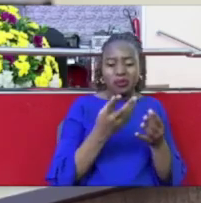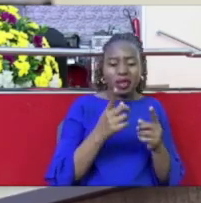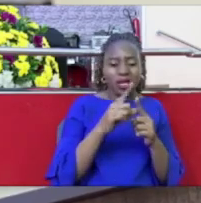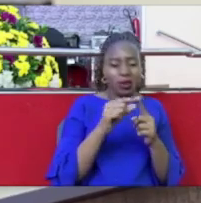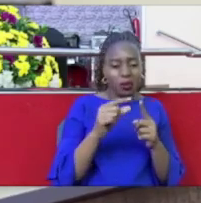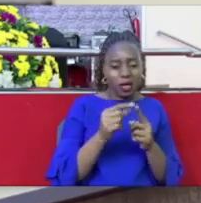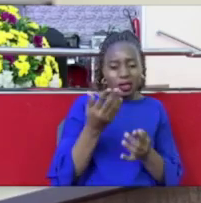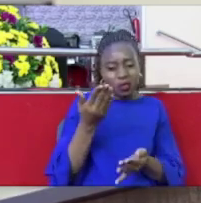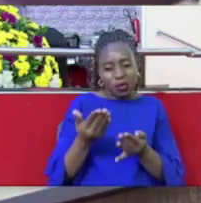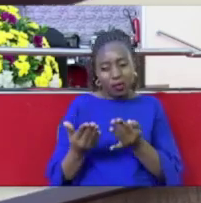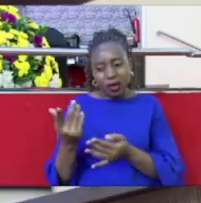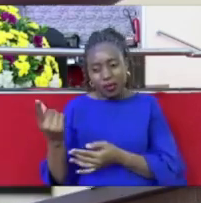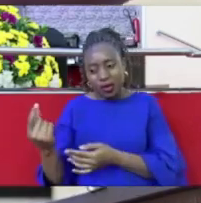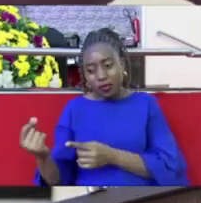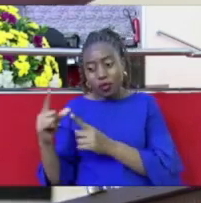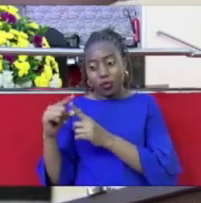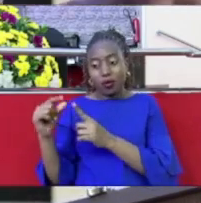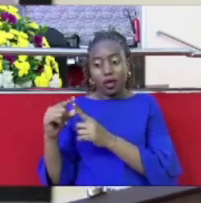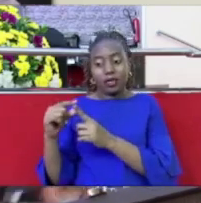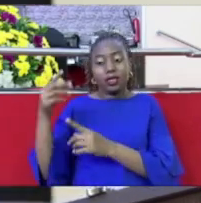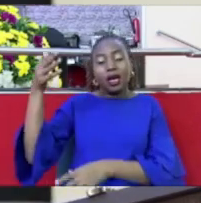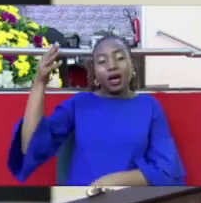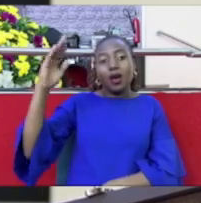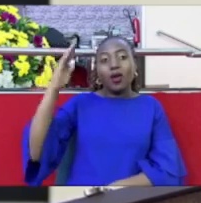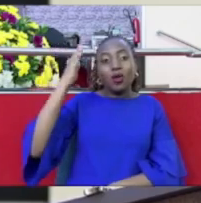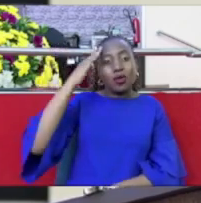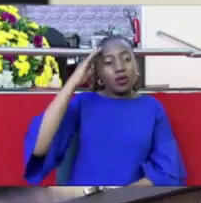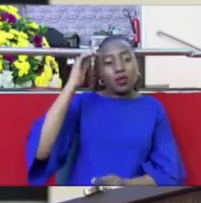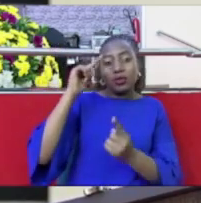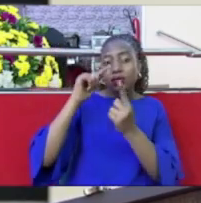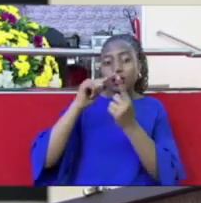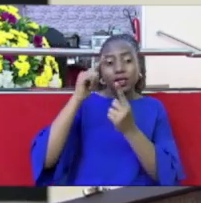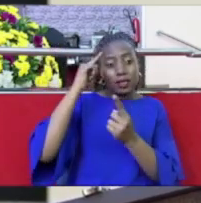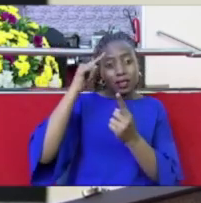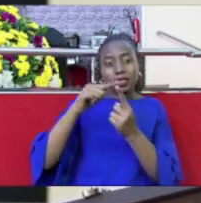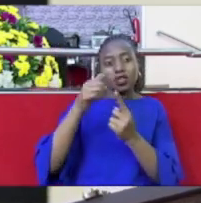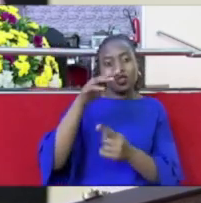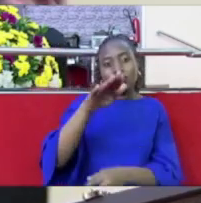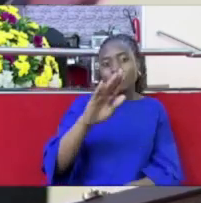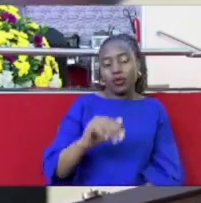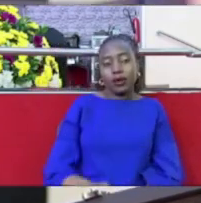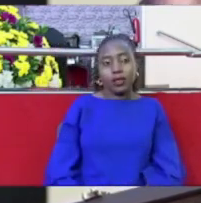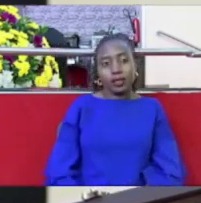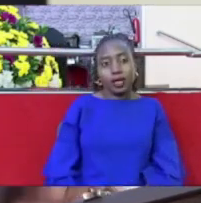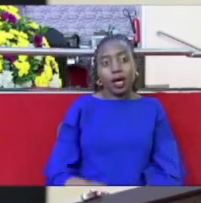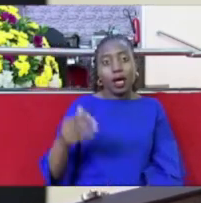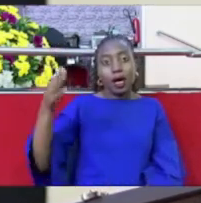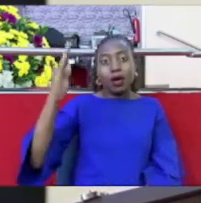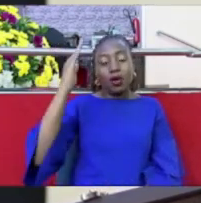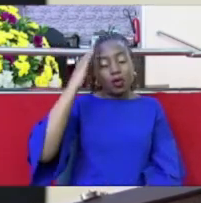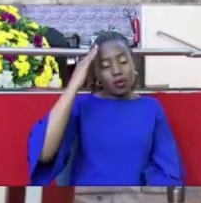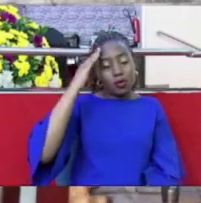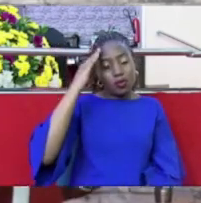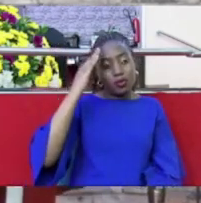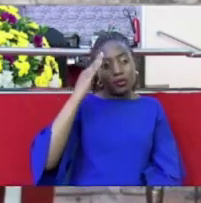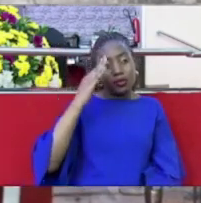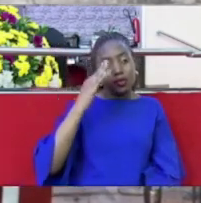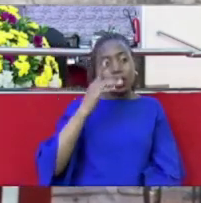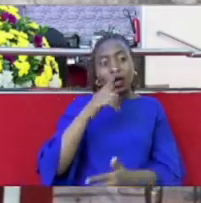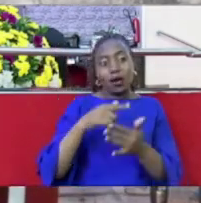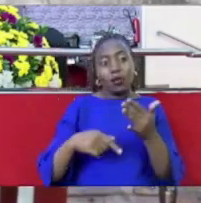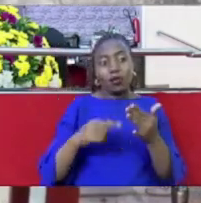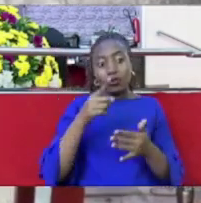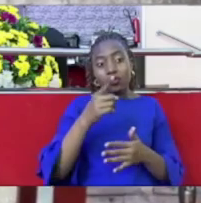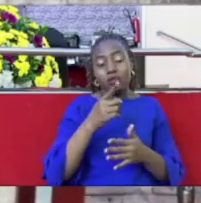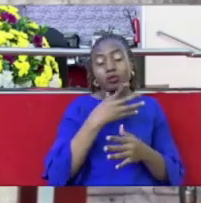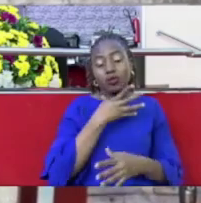ama maneno machache, God already knows your intention. Mungu tayari anajua nia yako. God already knows the desires of your heart. Mungu tayari anajua tamaa za moyo. And no